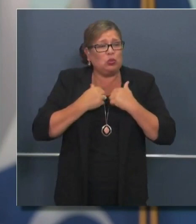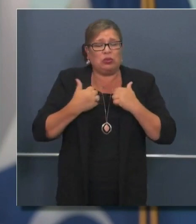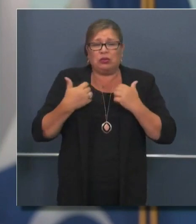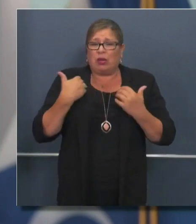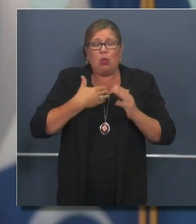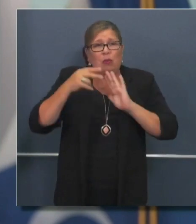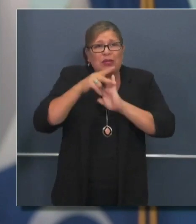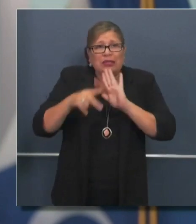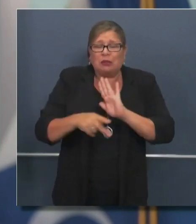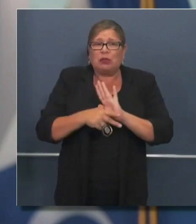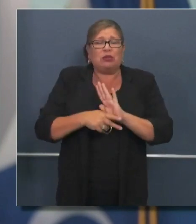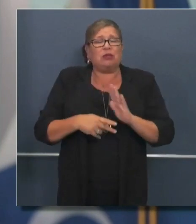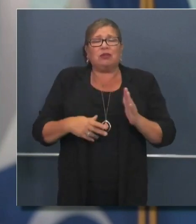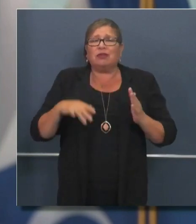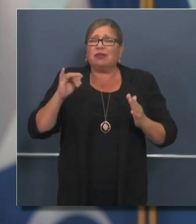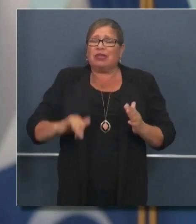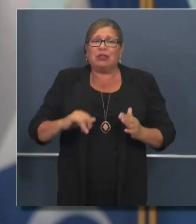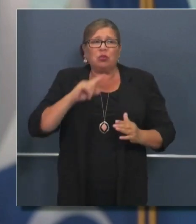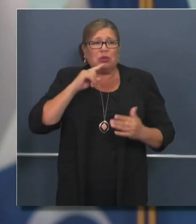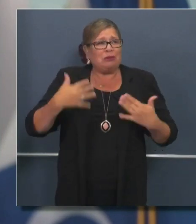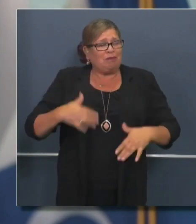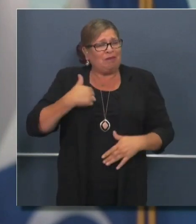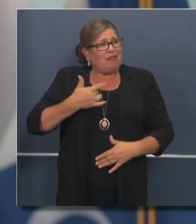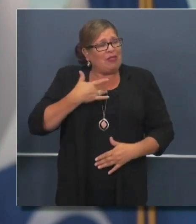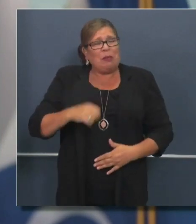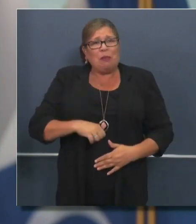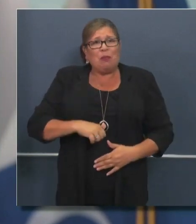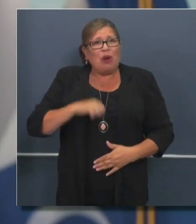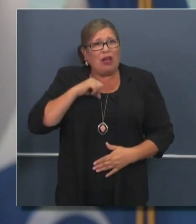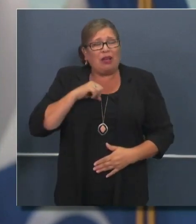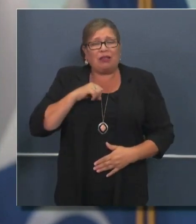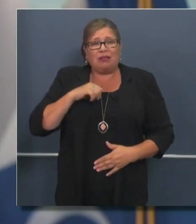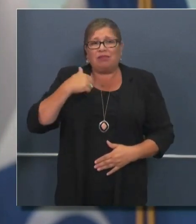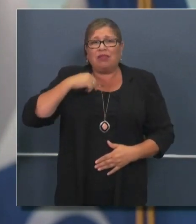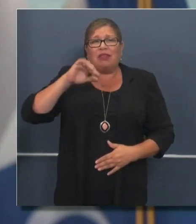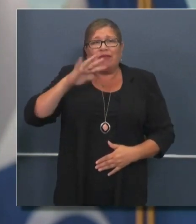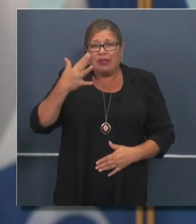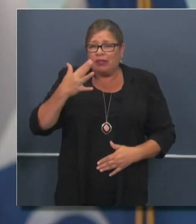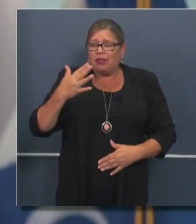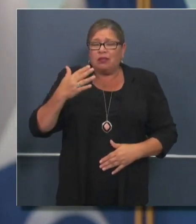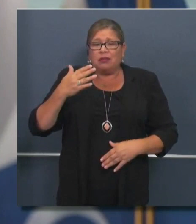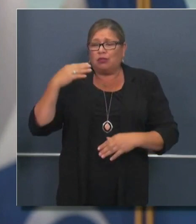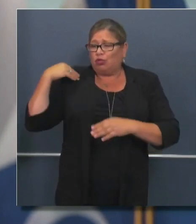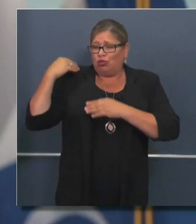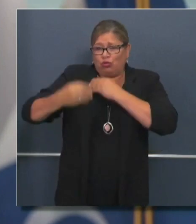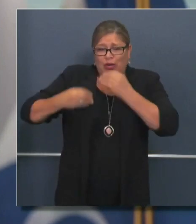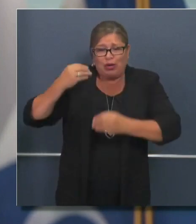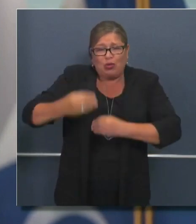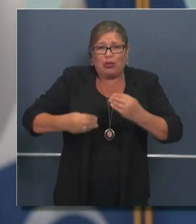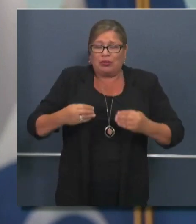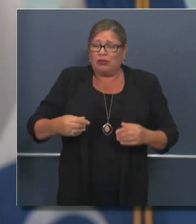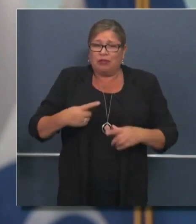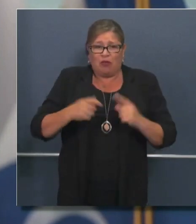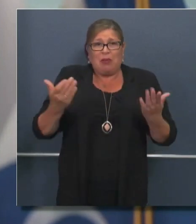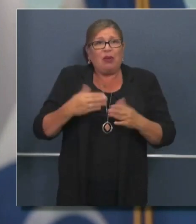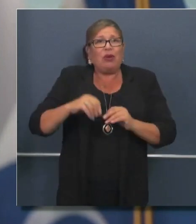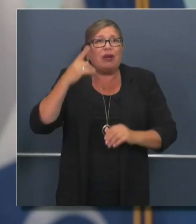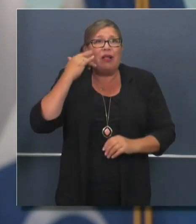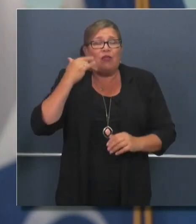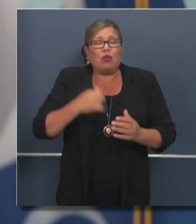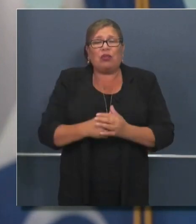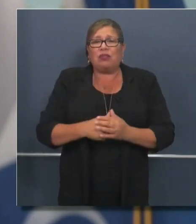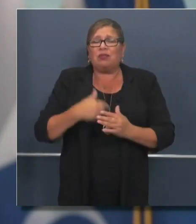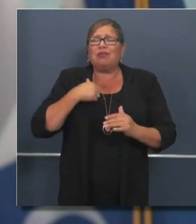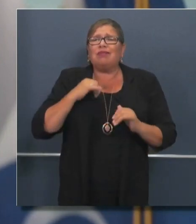transcend. It's a point of deep pride for me as a fifth-generation Californian that I live, like 40 million